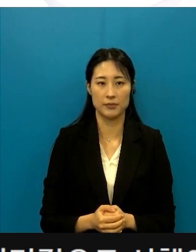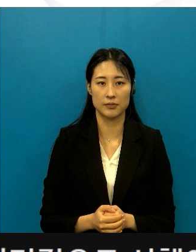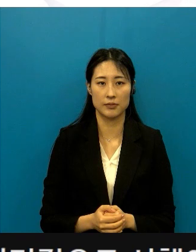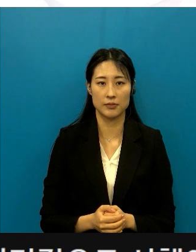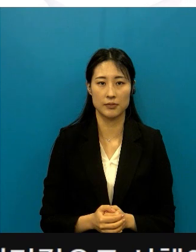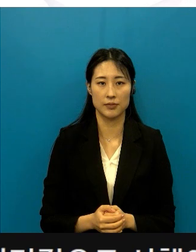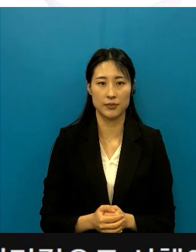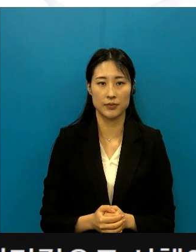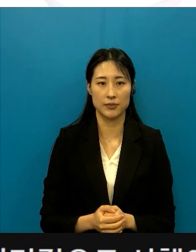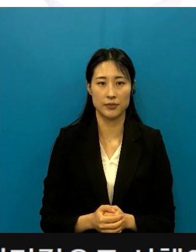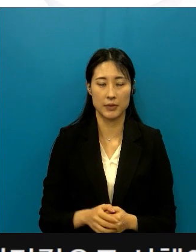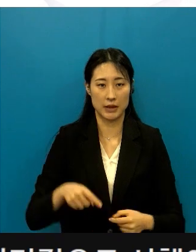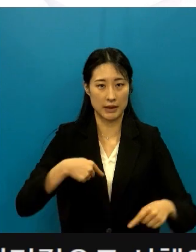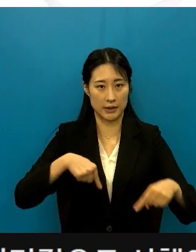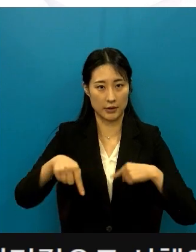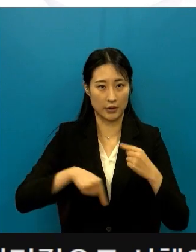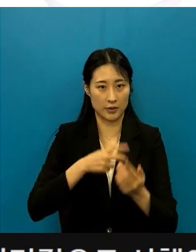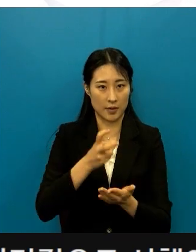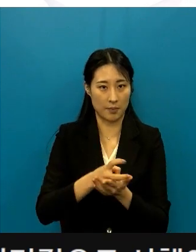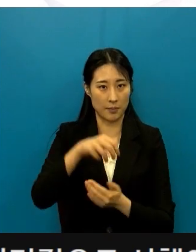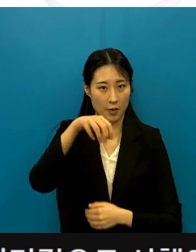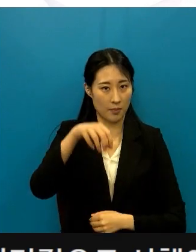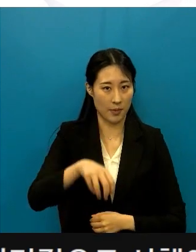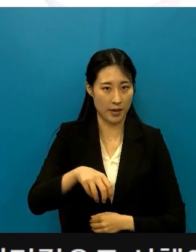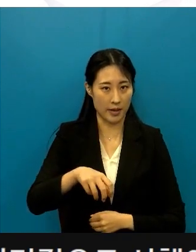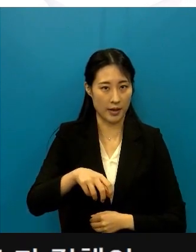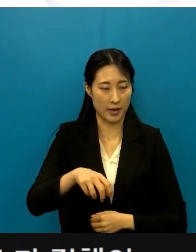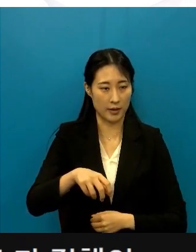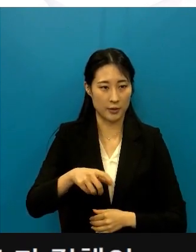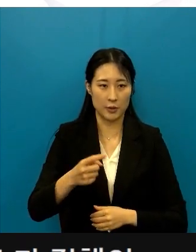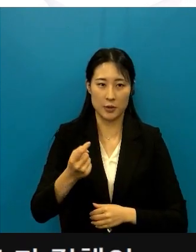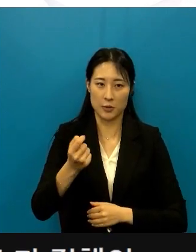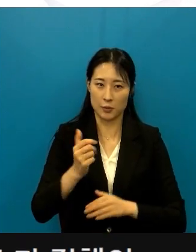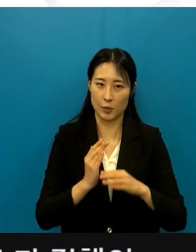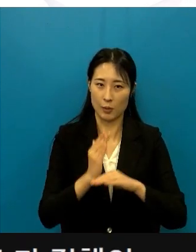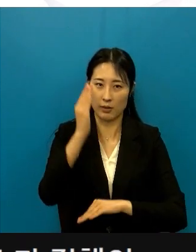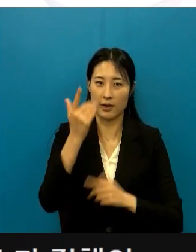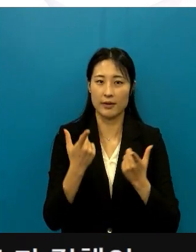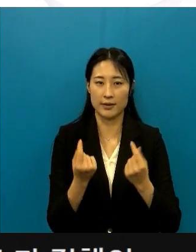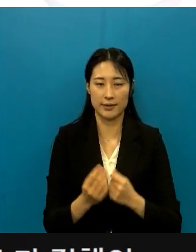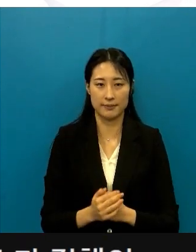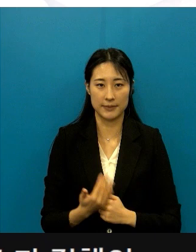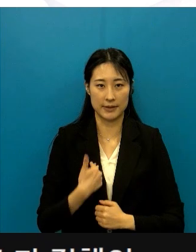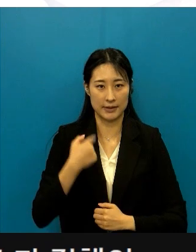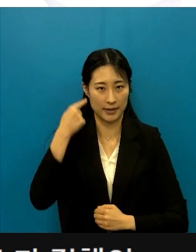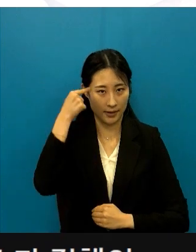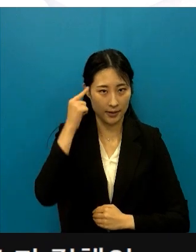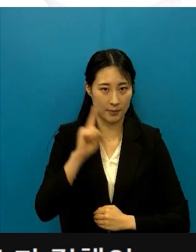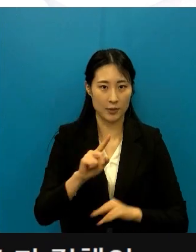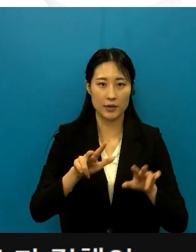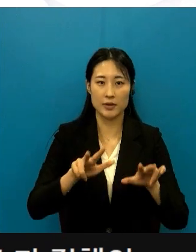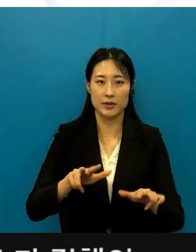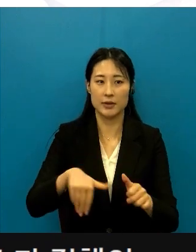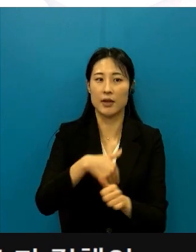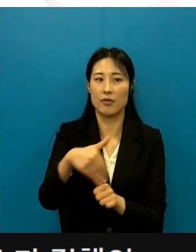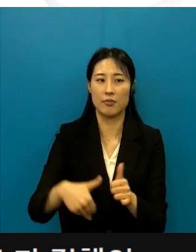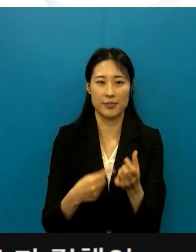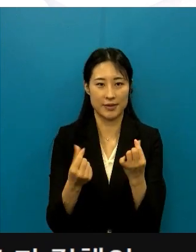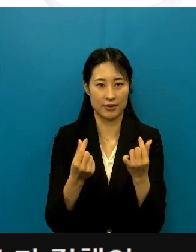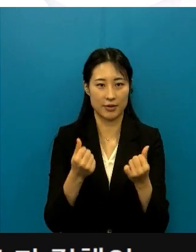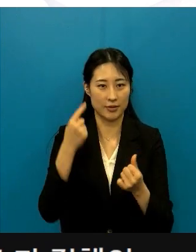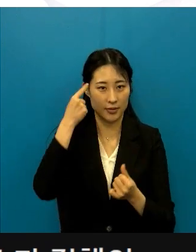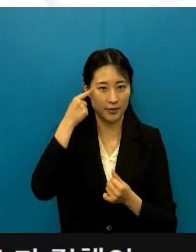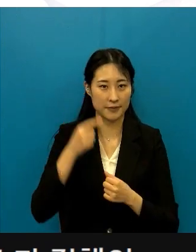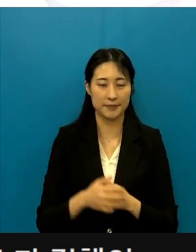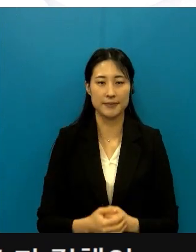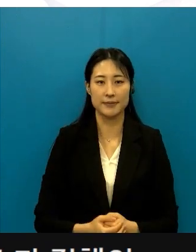Originally, this Minister of the Health and Welfare has had no